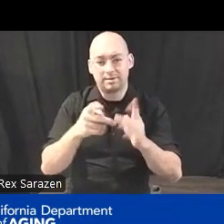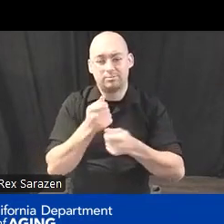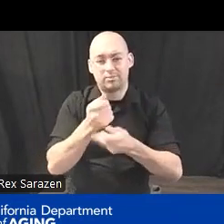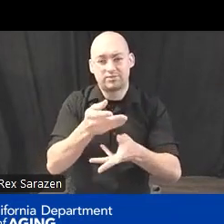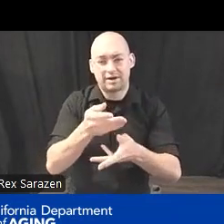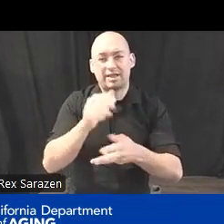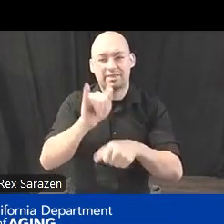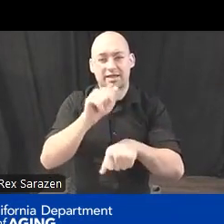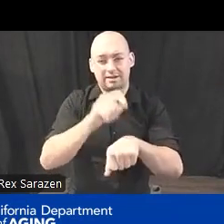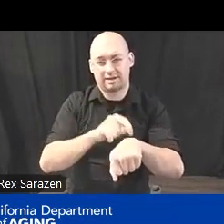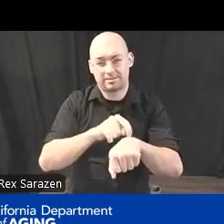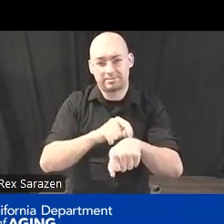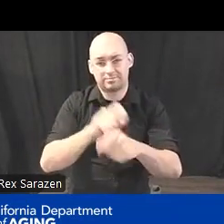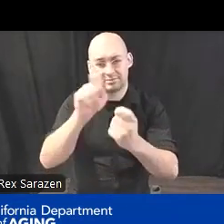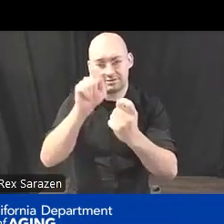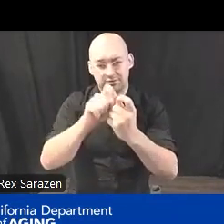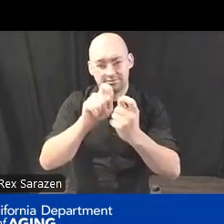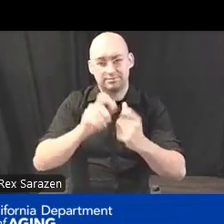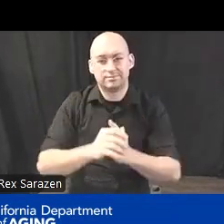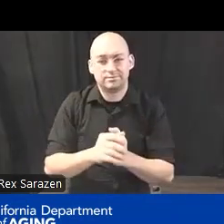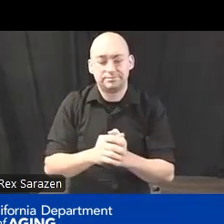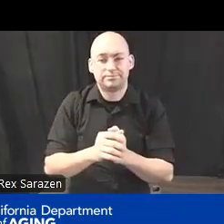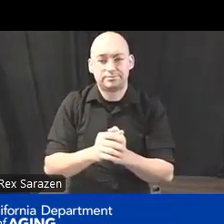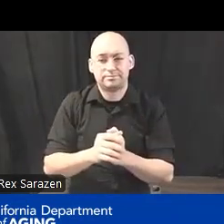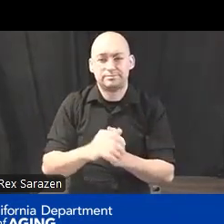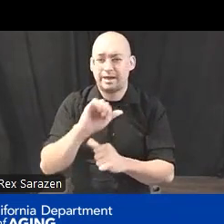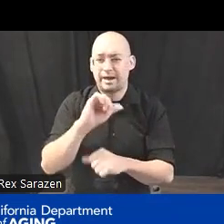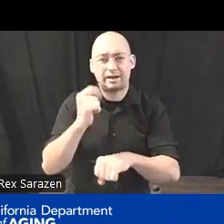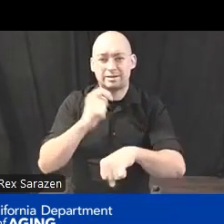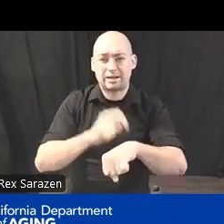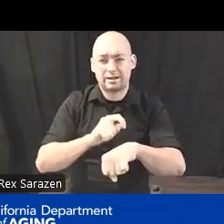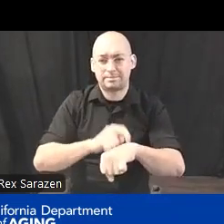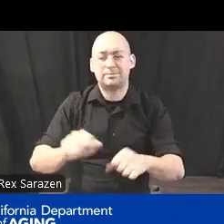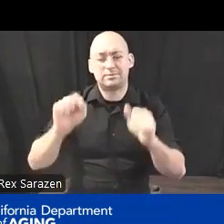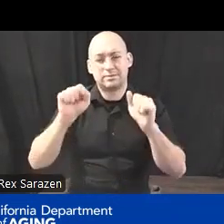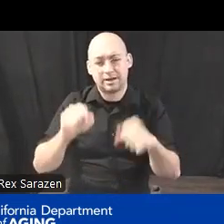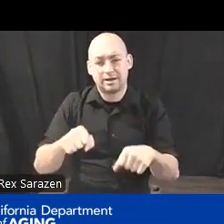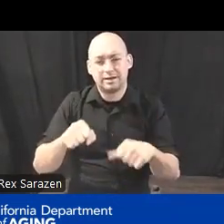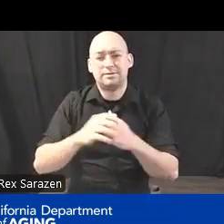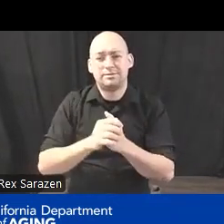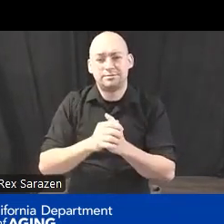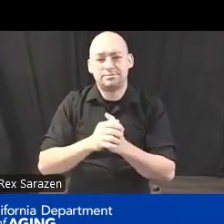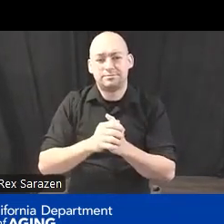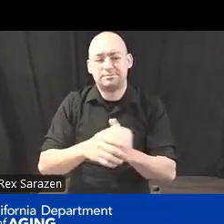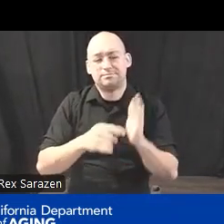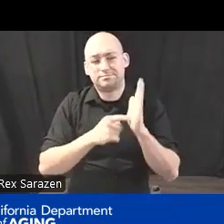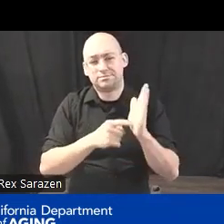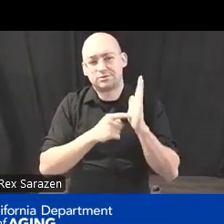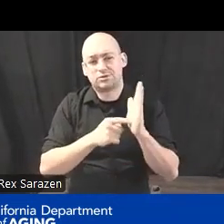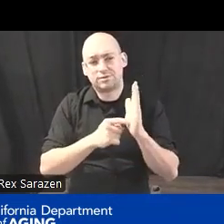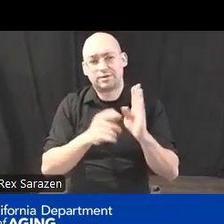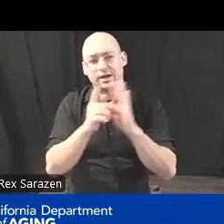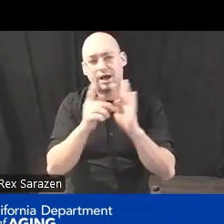that period. And at any time, you can furnish us your comments